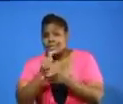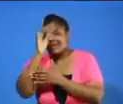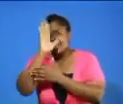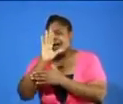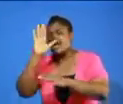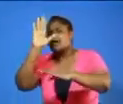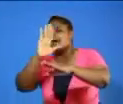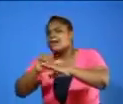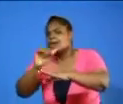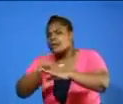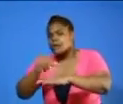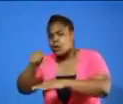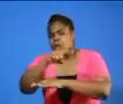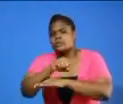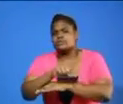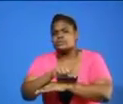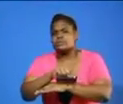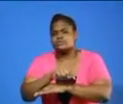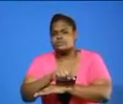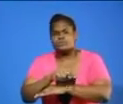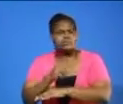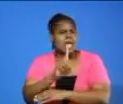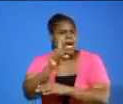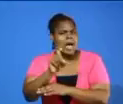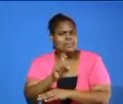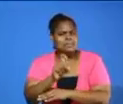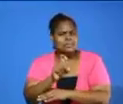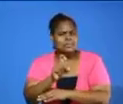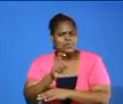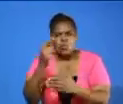What are you doing here?